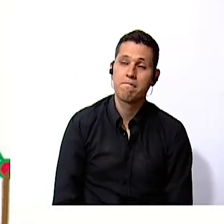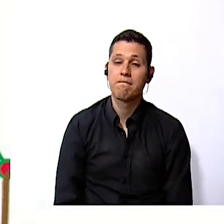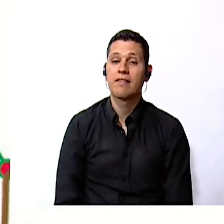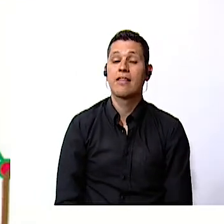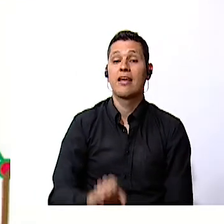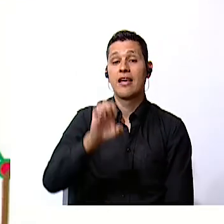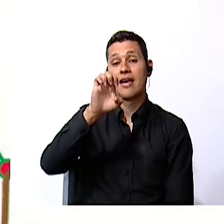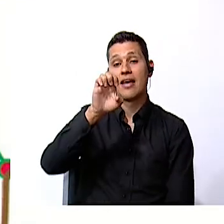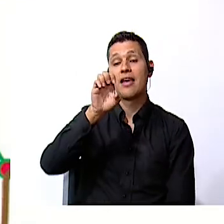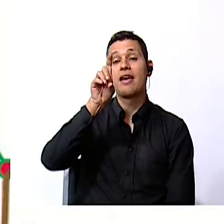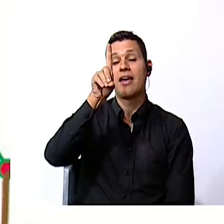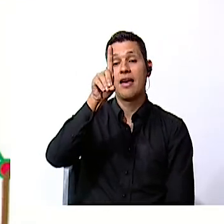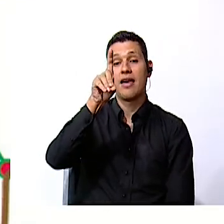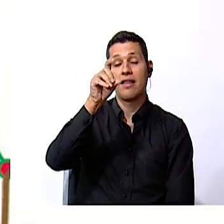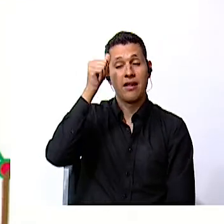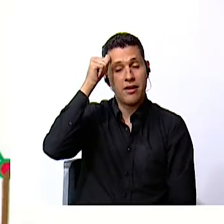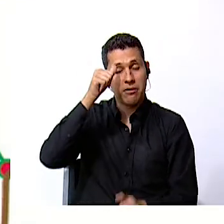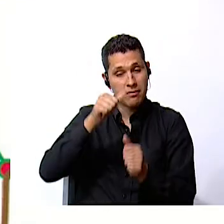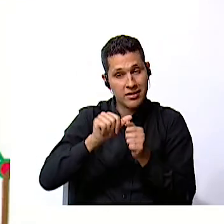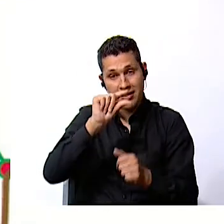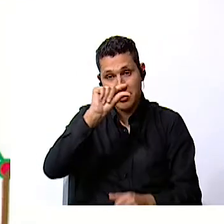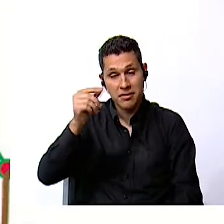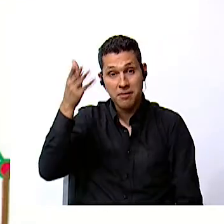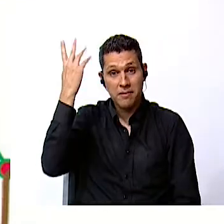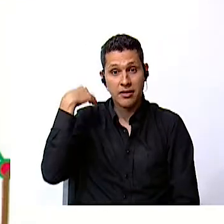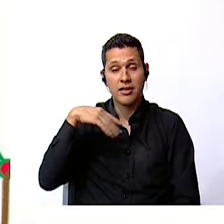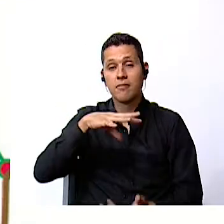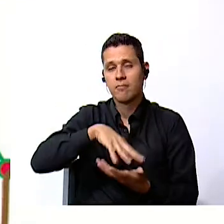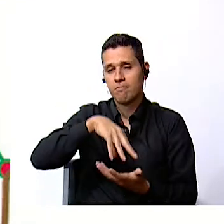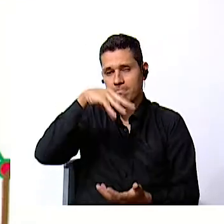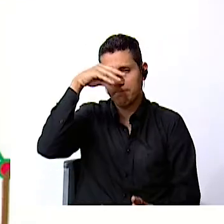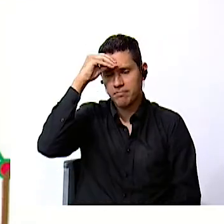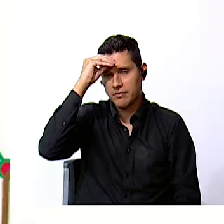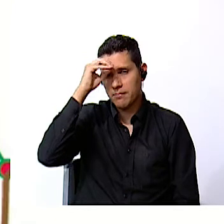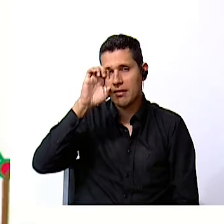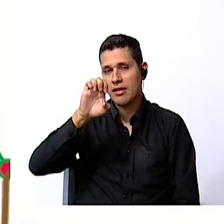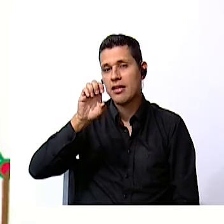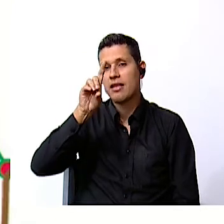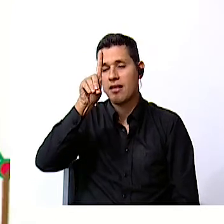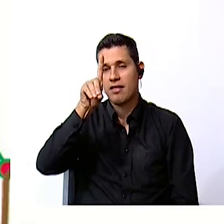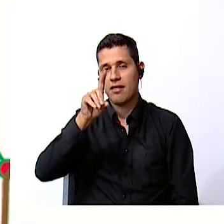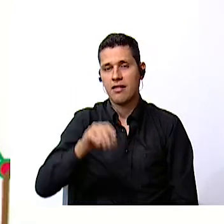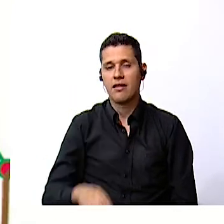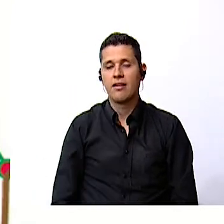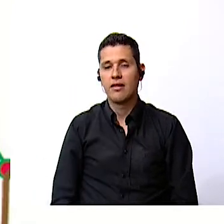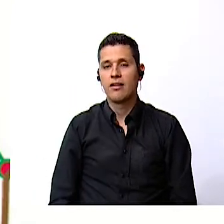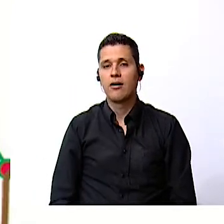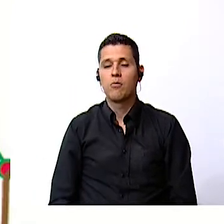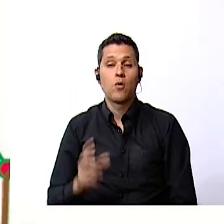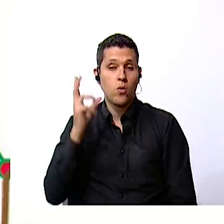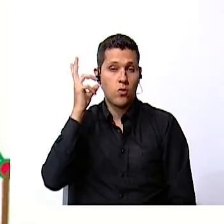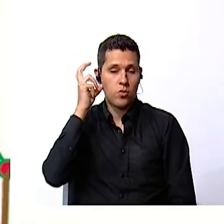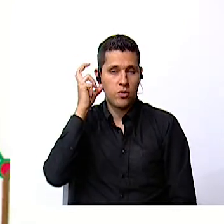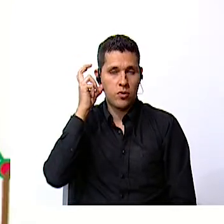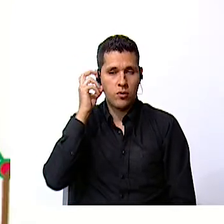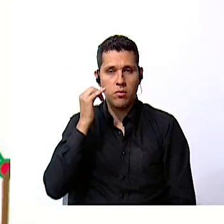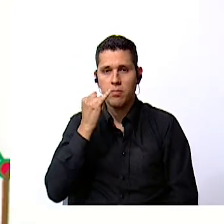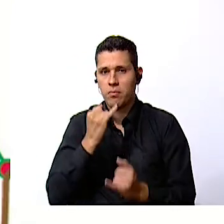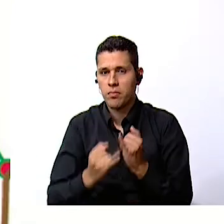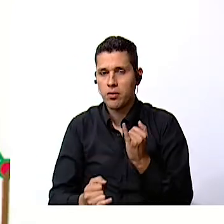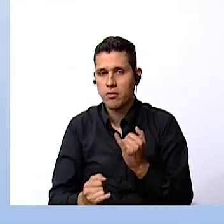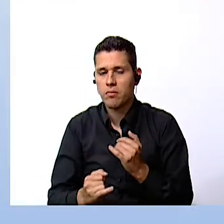And remember, last week we learned about the ED and final sound, which happened